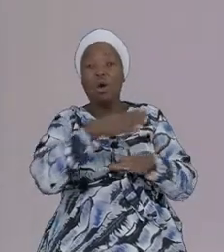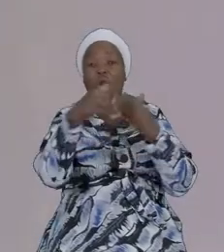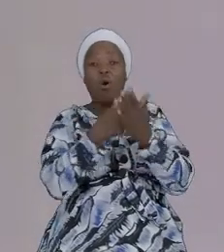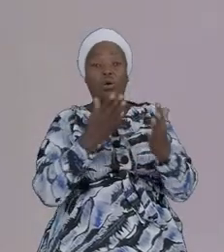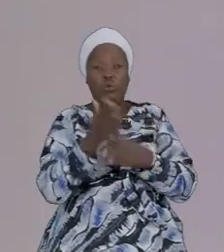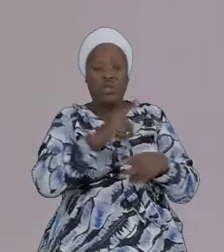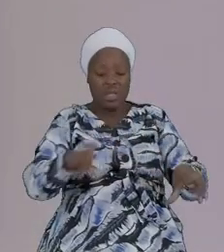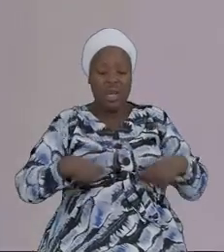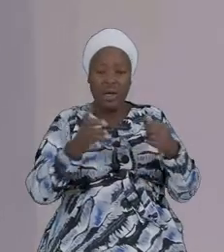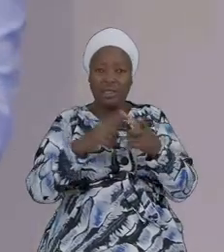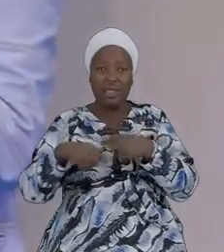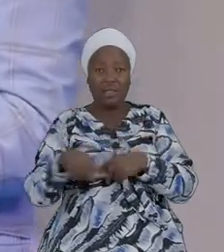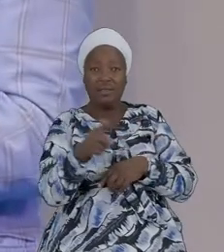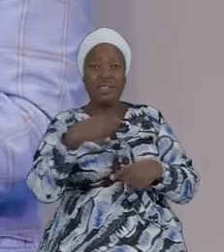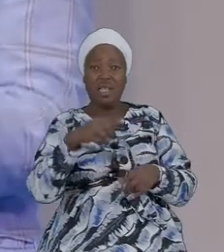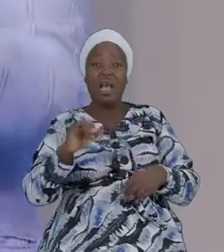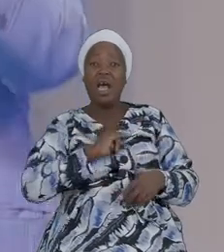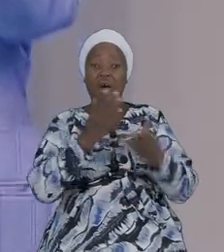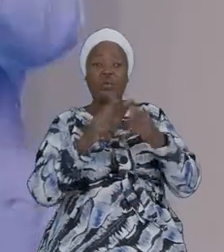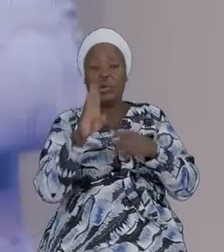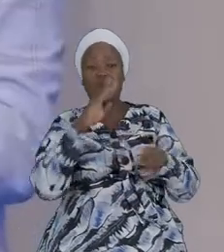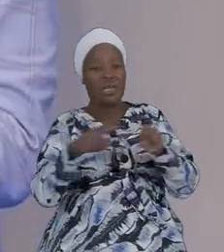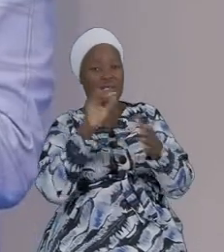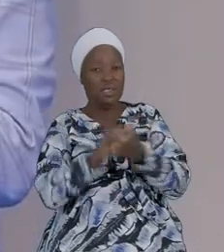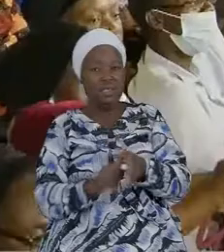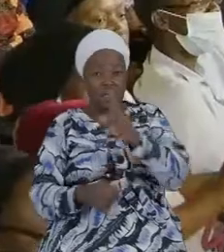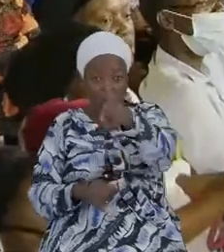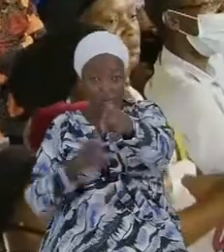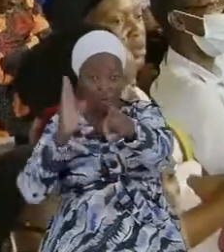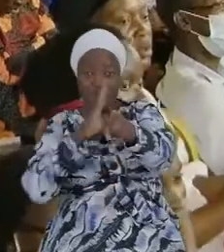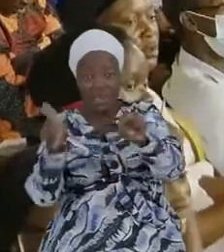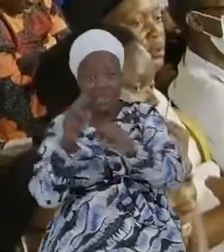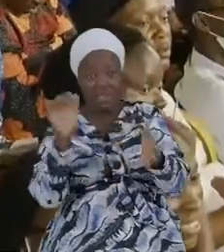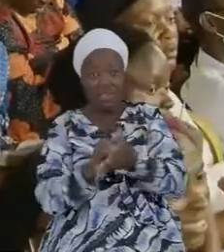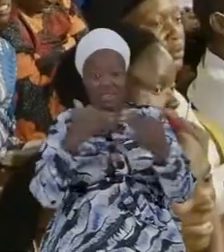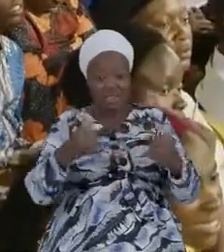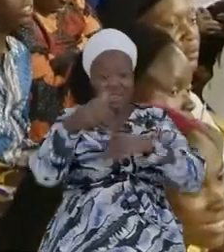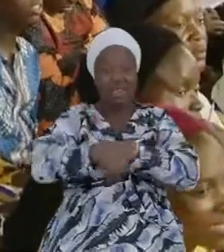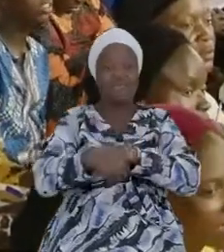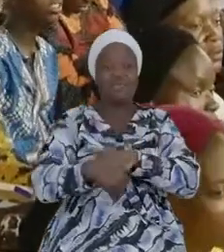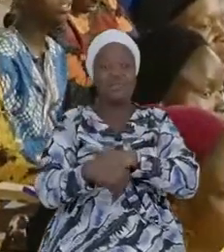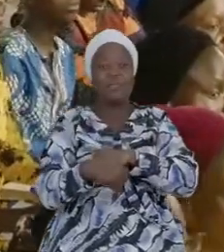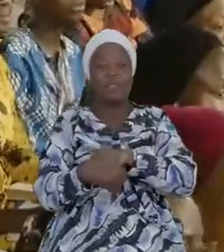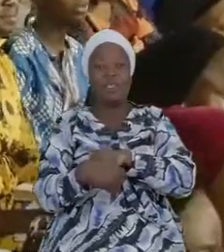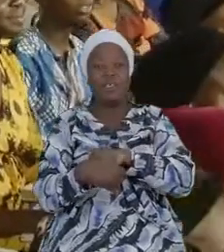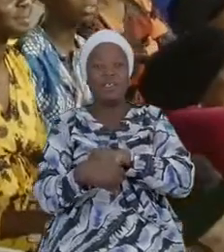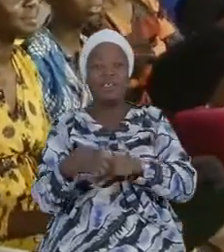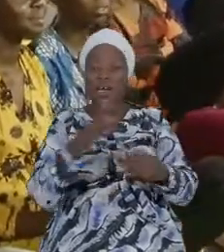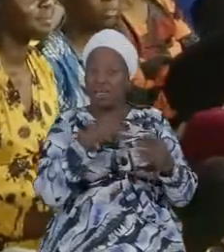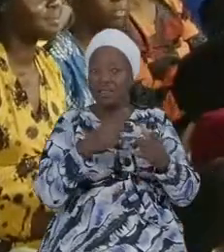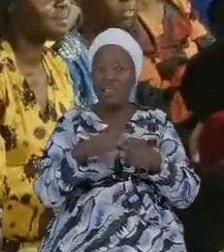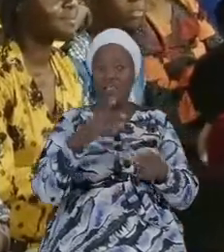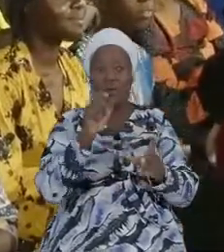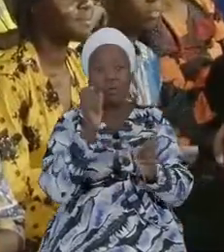lives. And they say, I want to be like that. You'll be like that tonight. The blood of